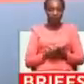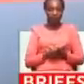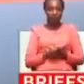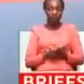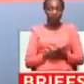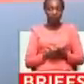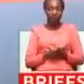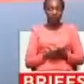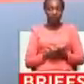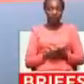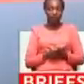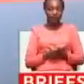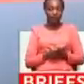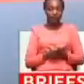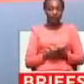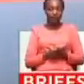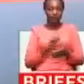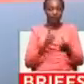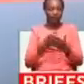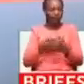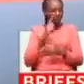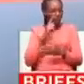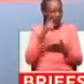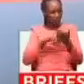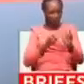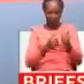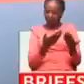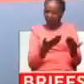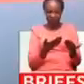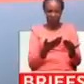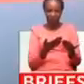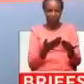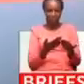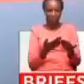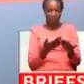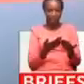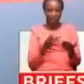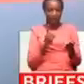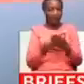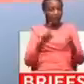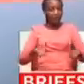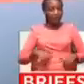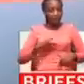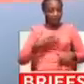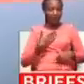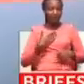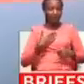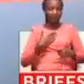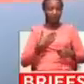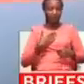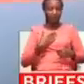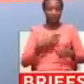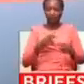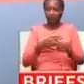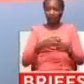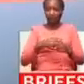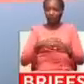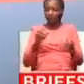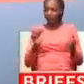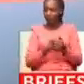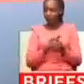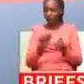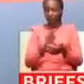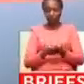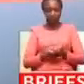I couldn't even focus on what was happening in the movie. Like, man, my life was a real movie, you know. So, I